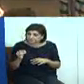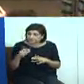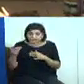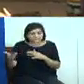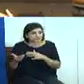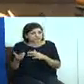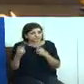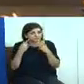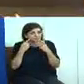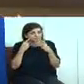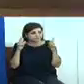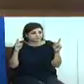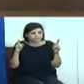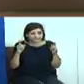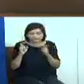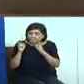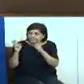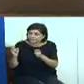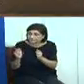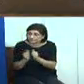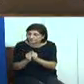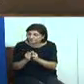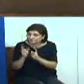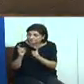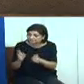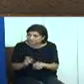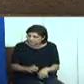you with this present, this gift.